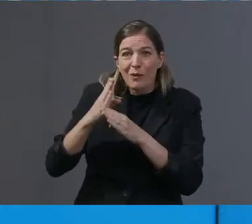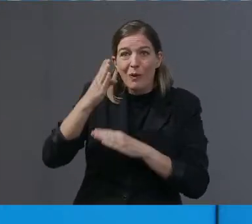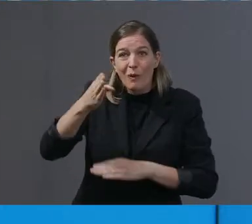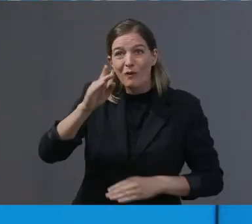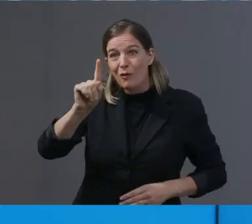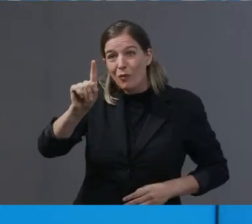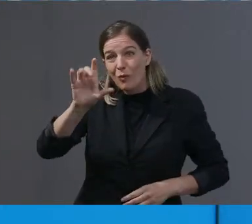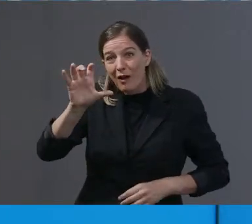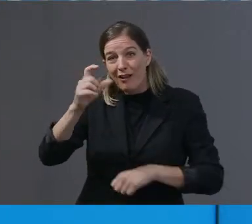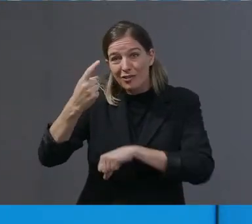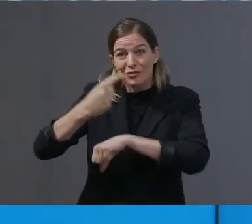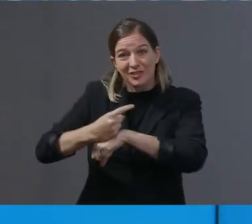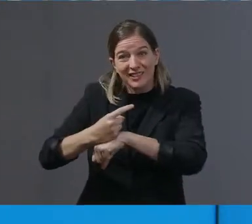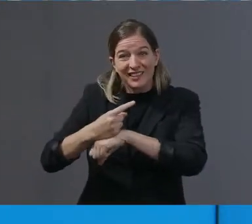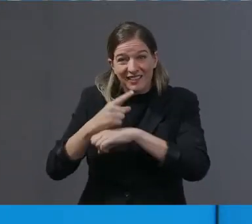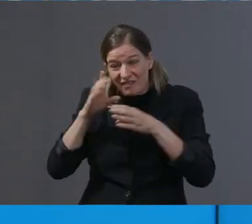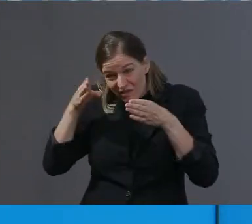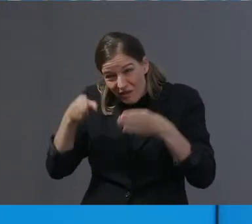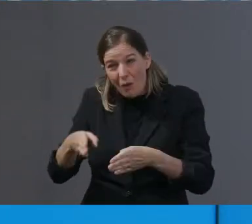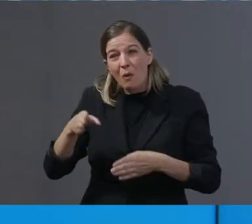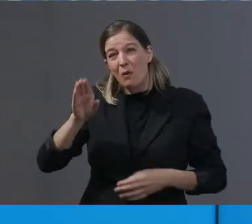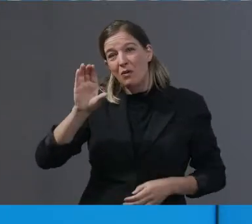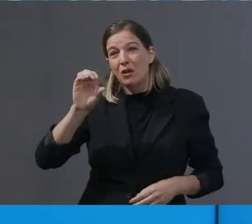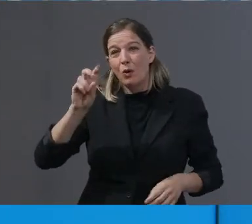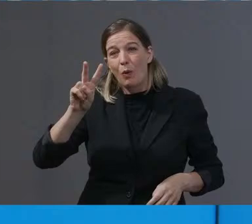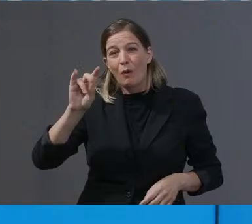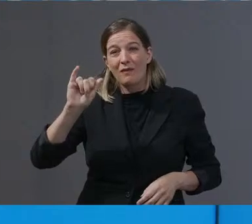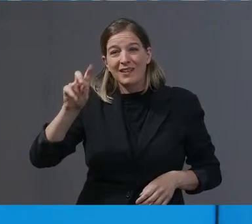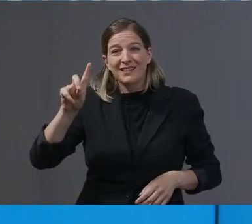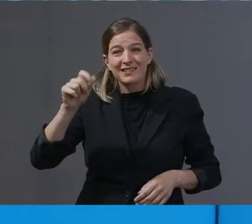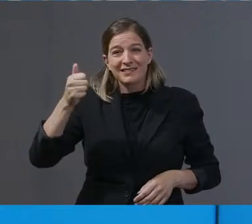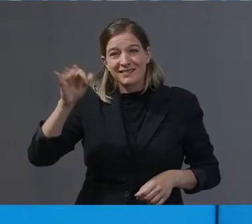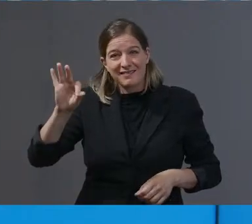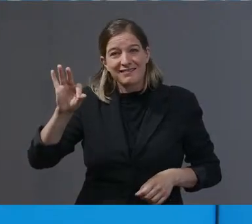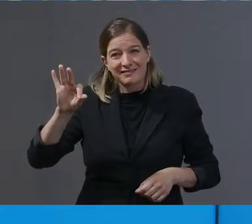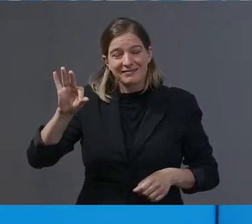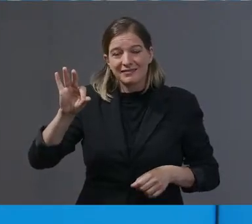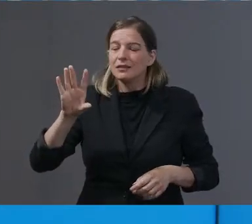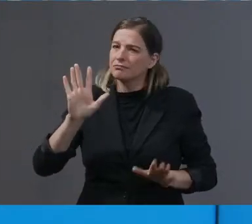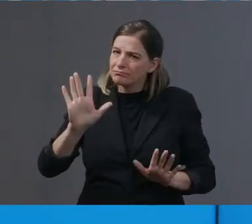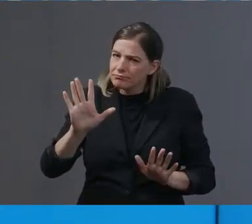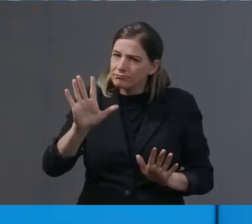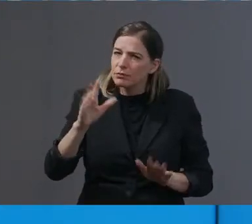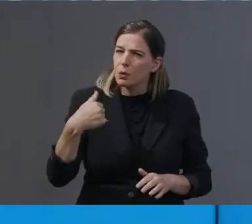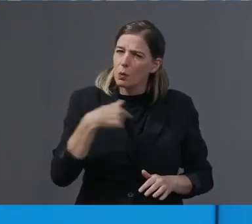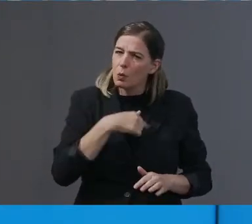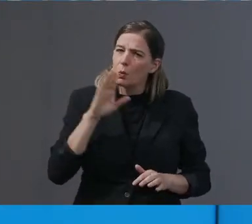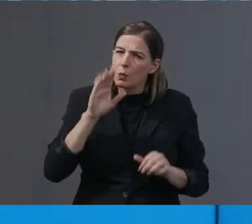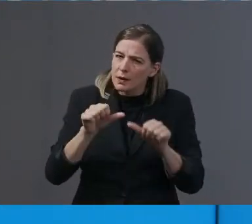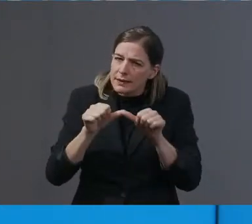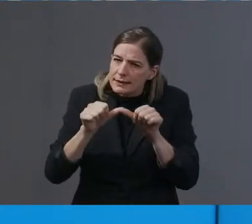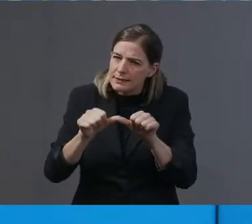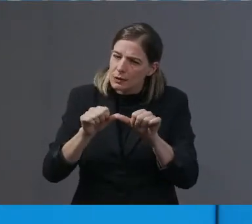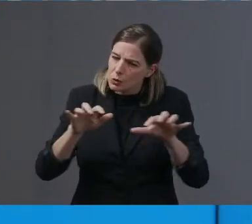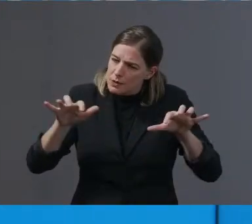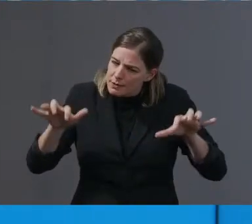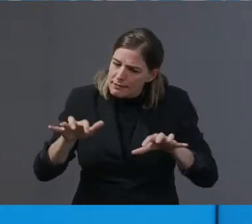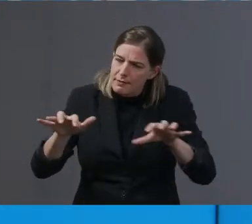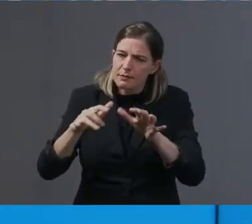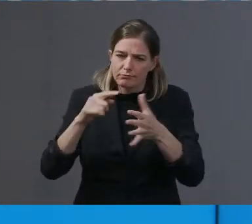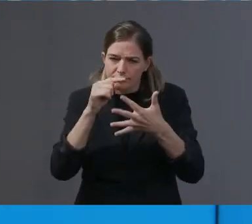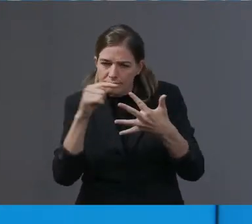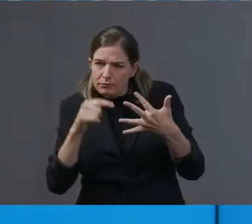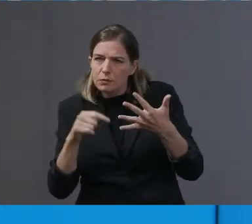been focused on COVID-19, and we're going to continue to take the actions necessary